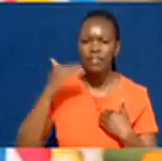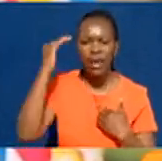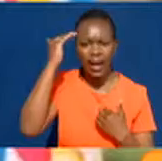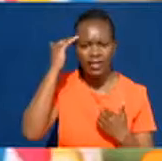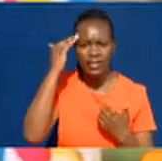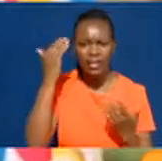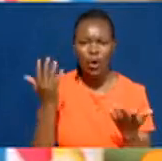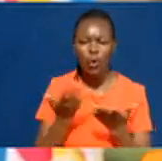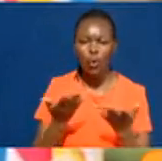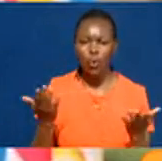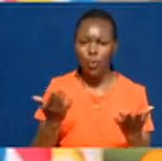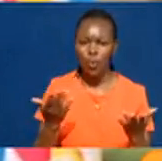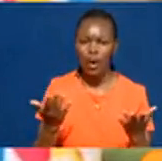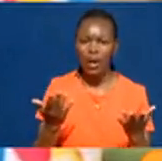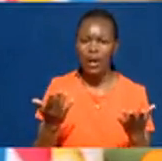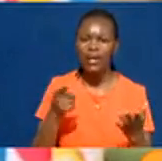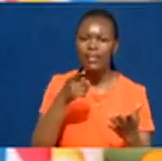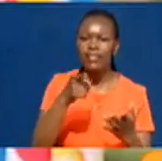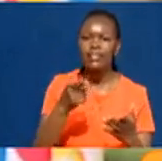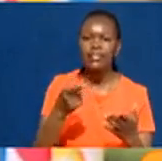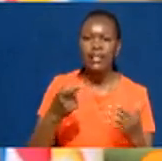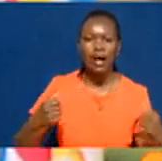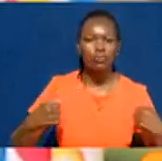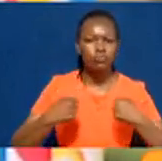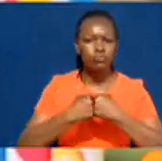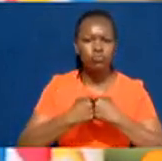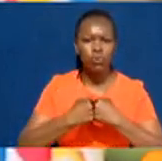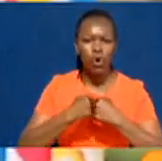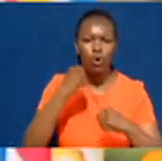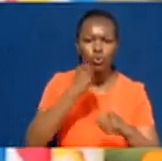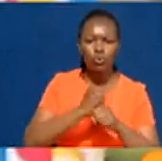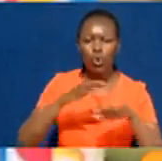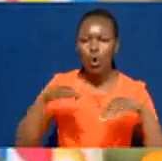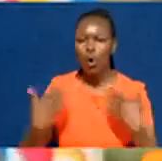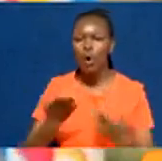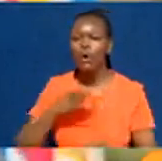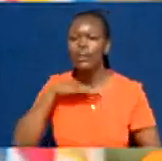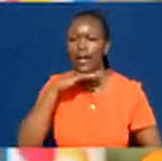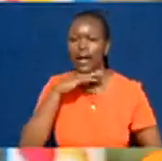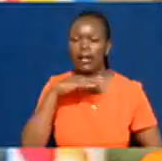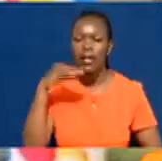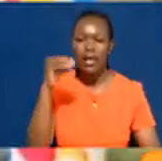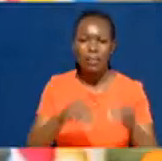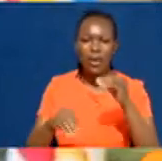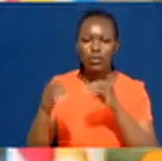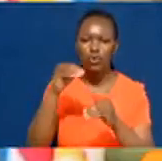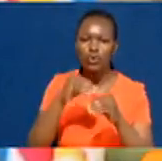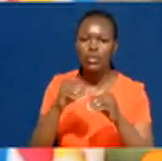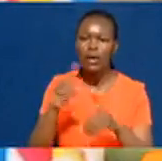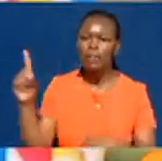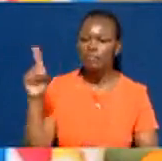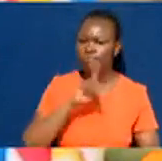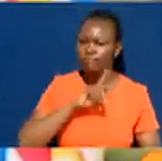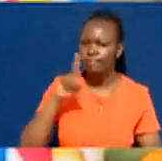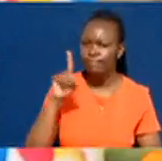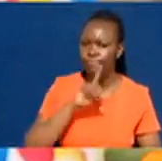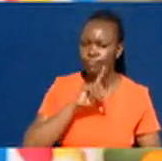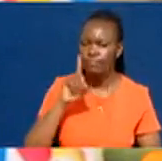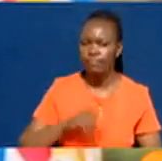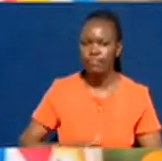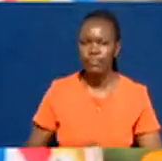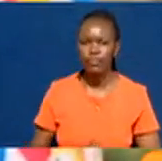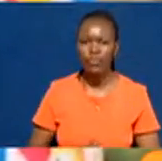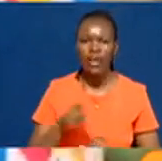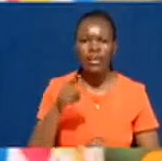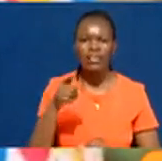stakes are do or die, and elections therefore matters of life and death. It